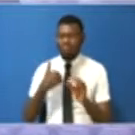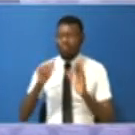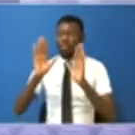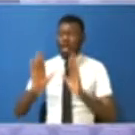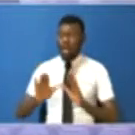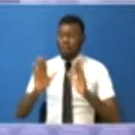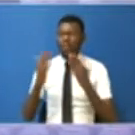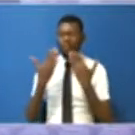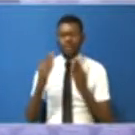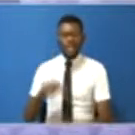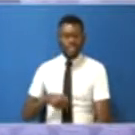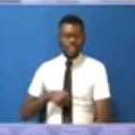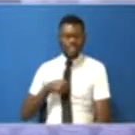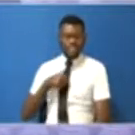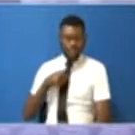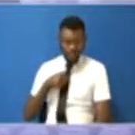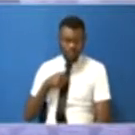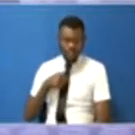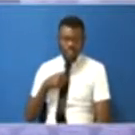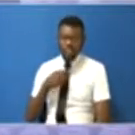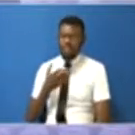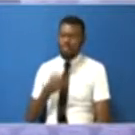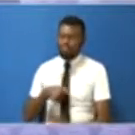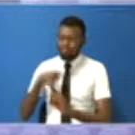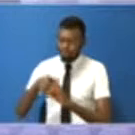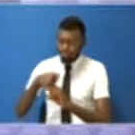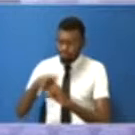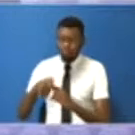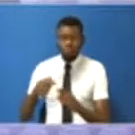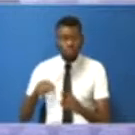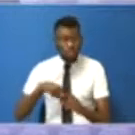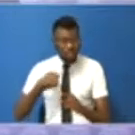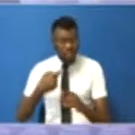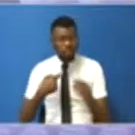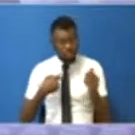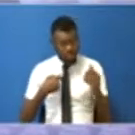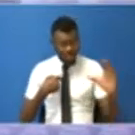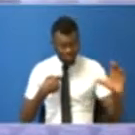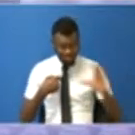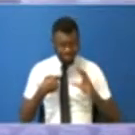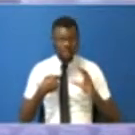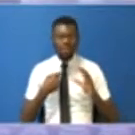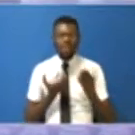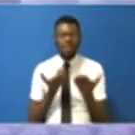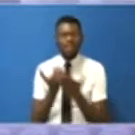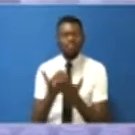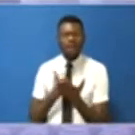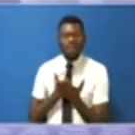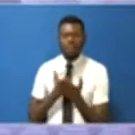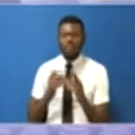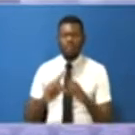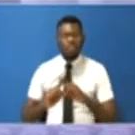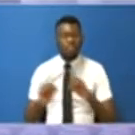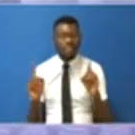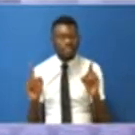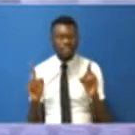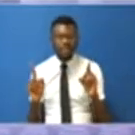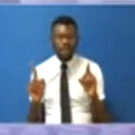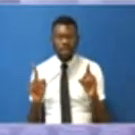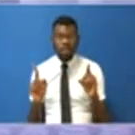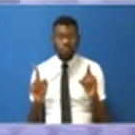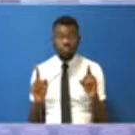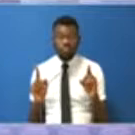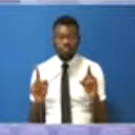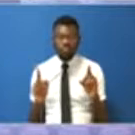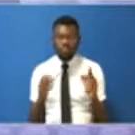myself i have struggled i have funded myself i have evidence in fact unfortunately i was you know i can i